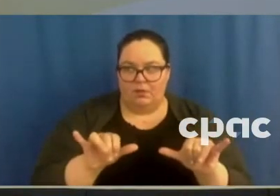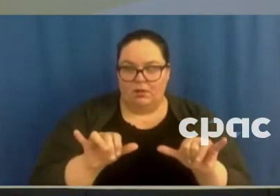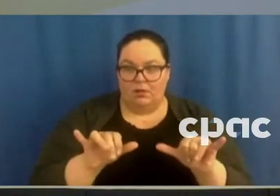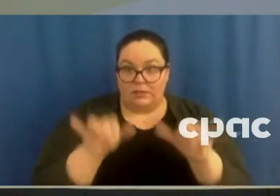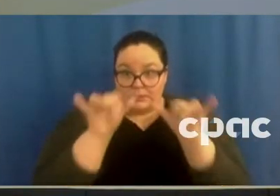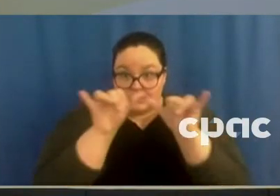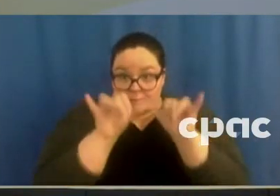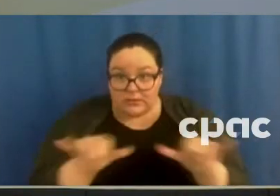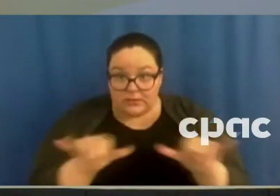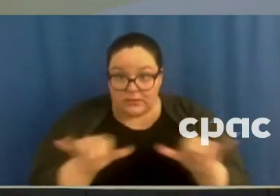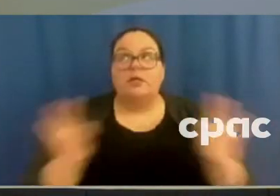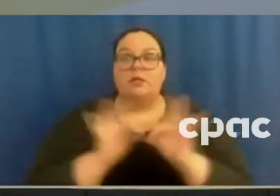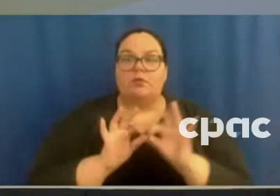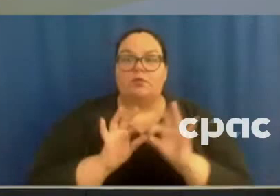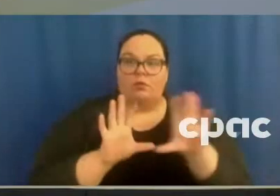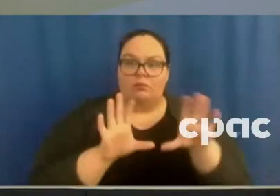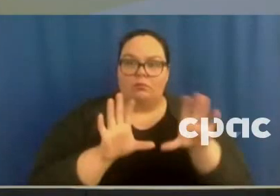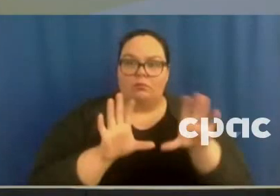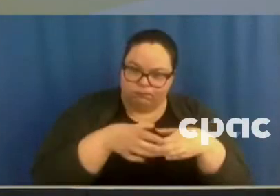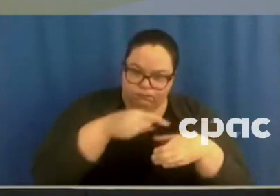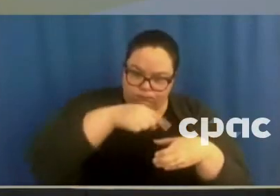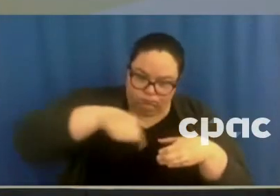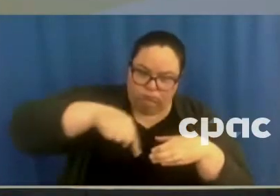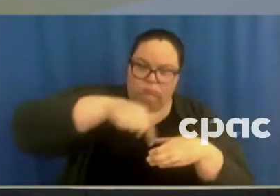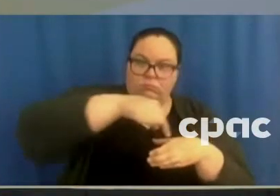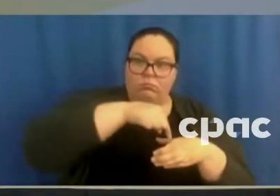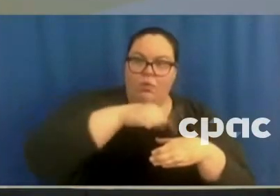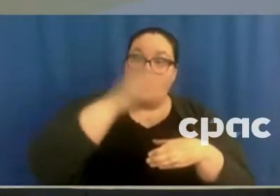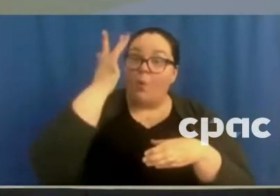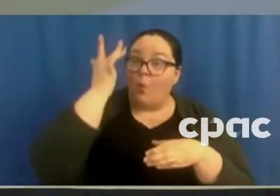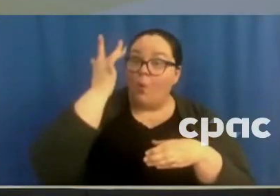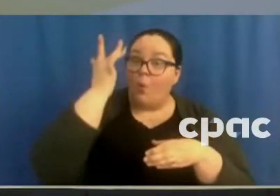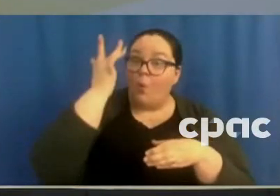this is really where you want to keep your circle of contact small.